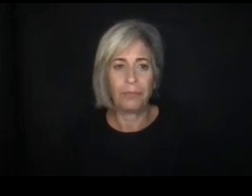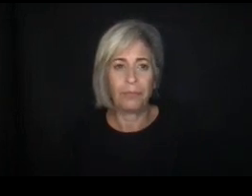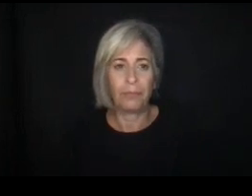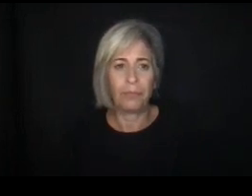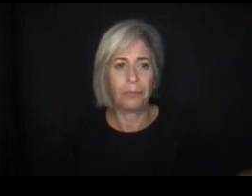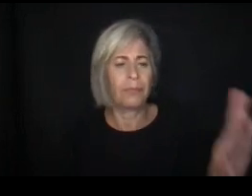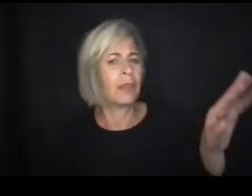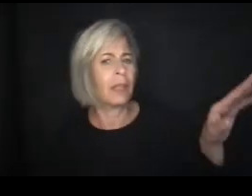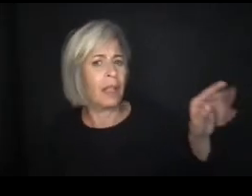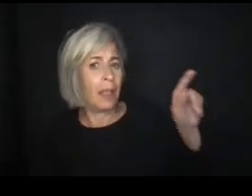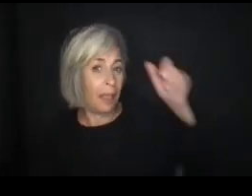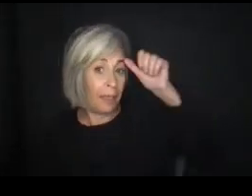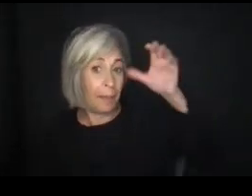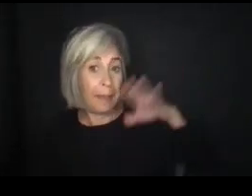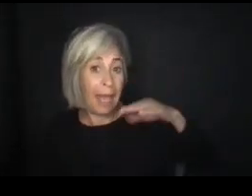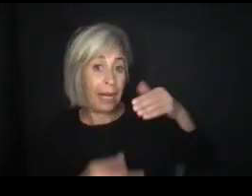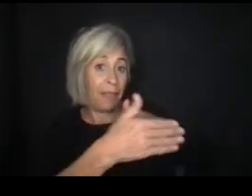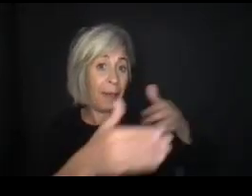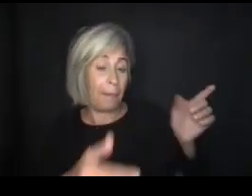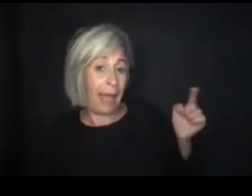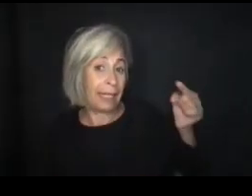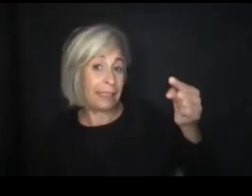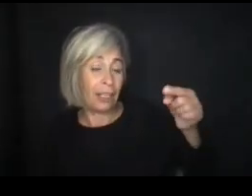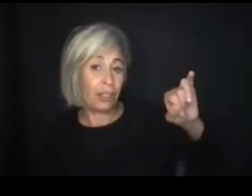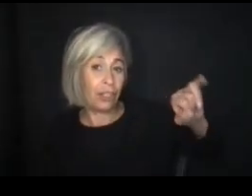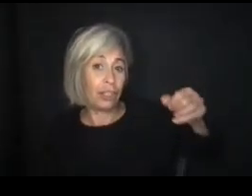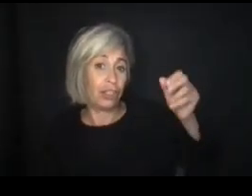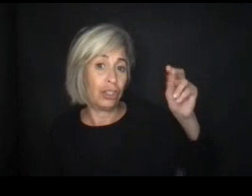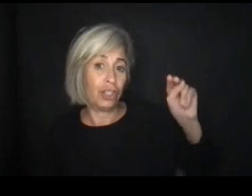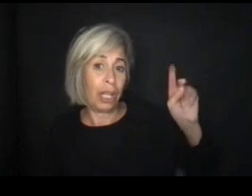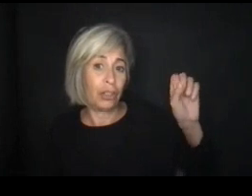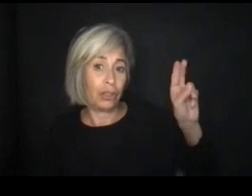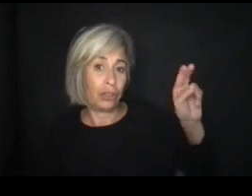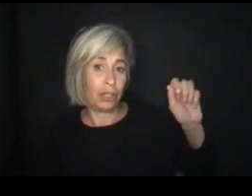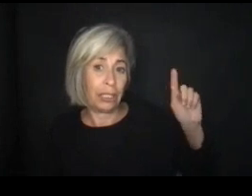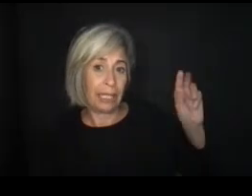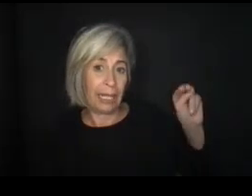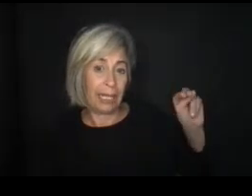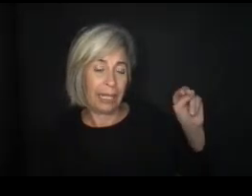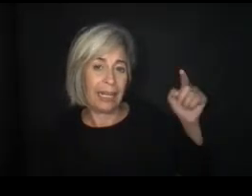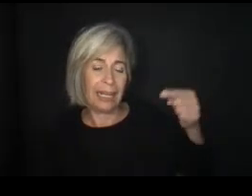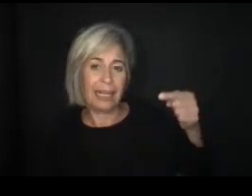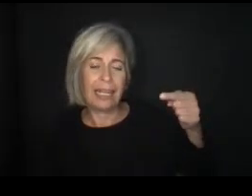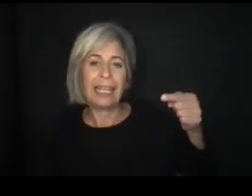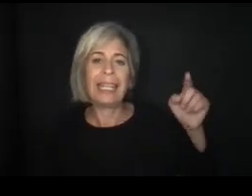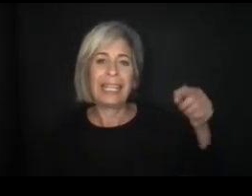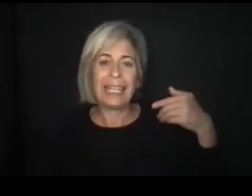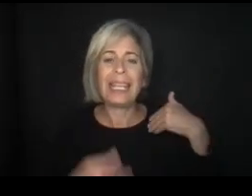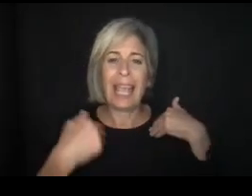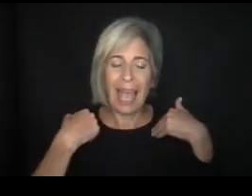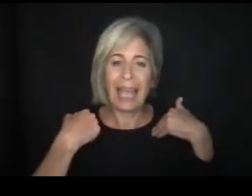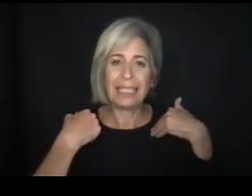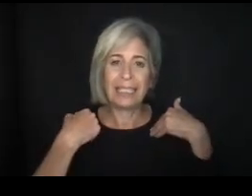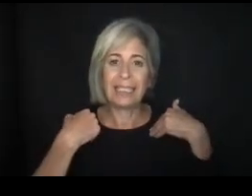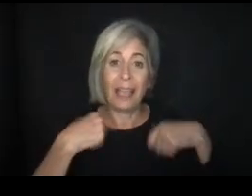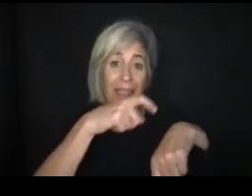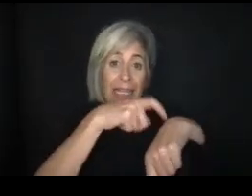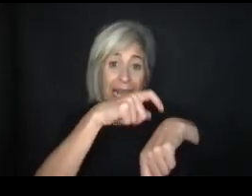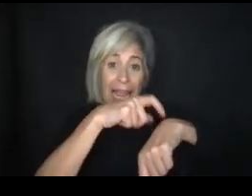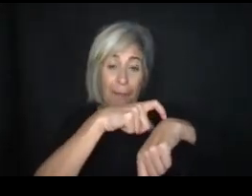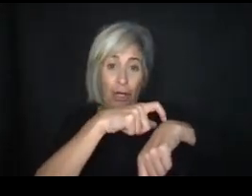The man in the box over here, that's John Durgan. He's a member of our team. He has the timer,